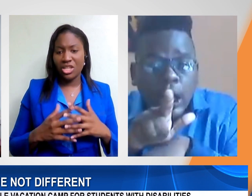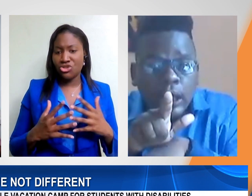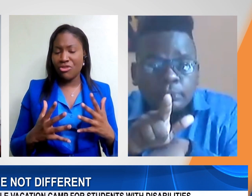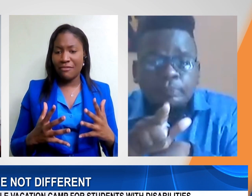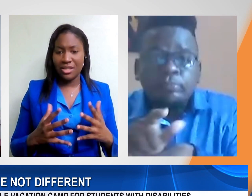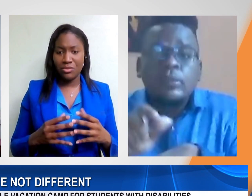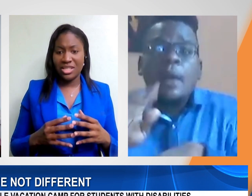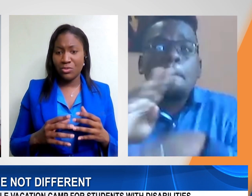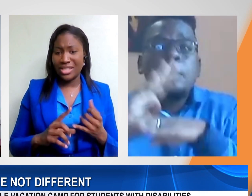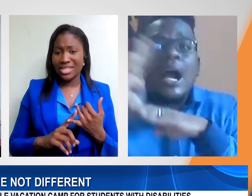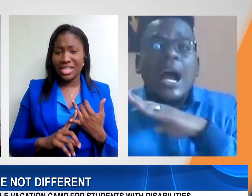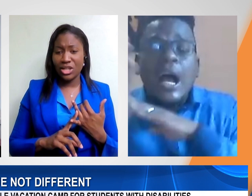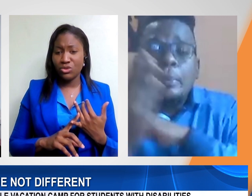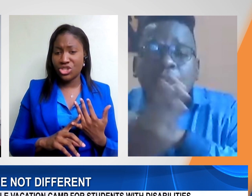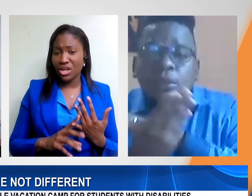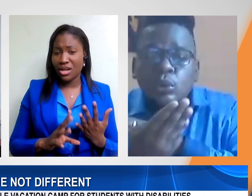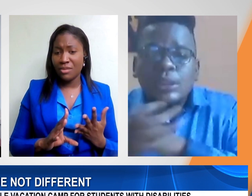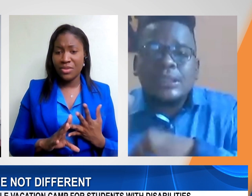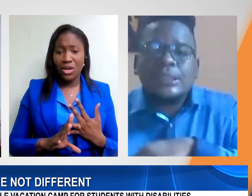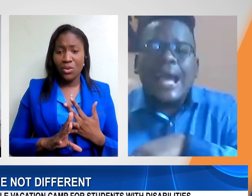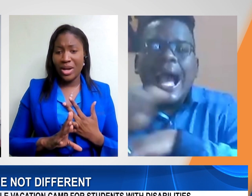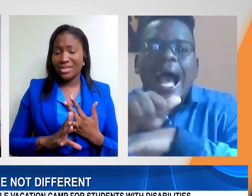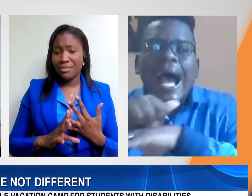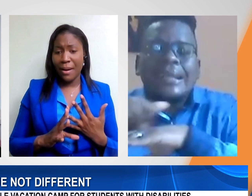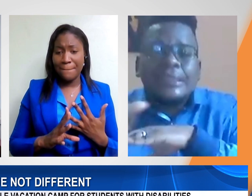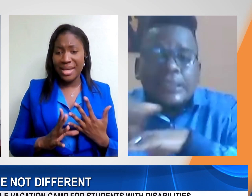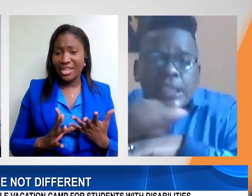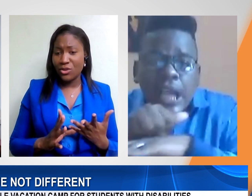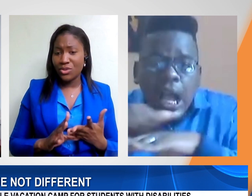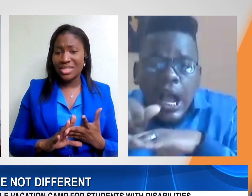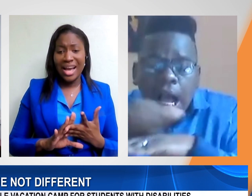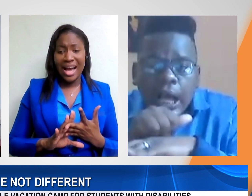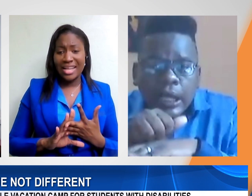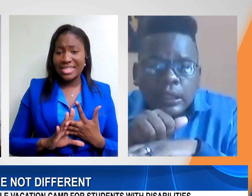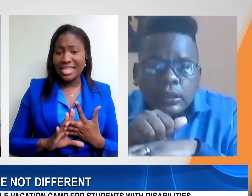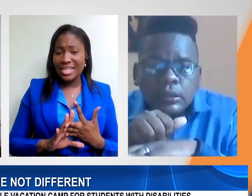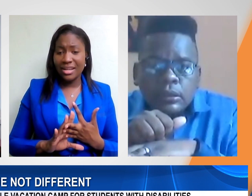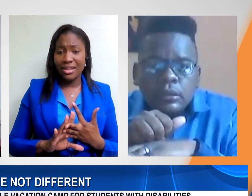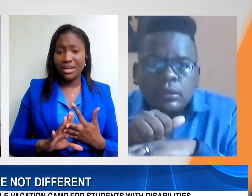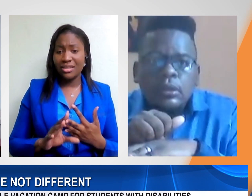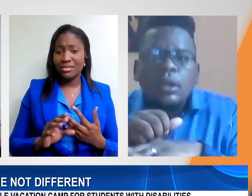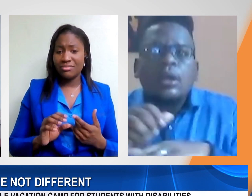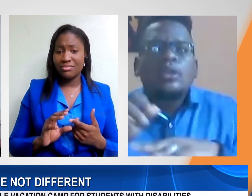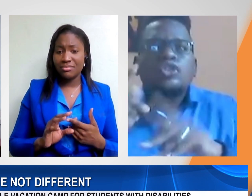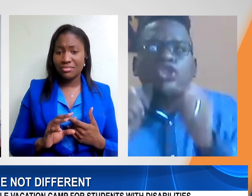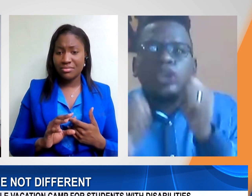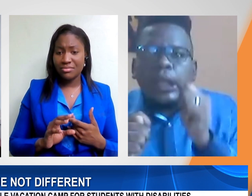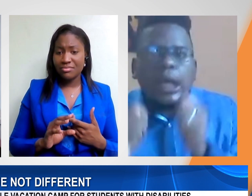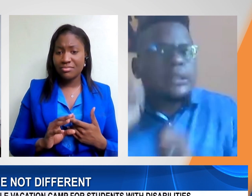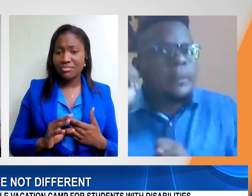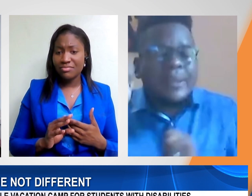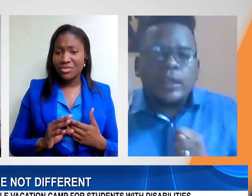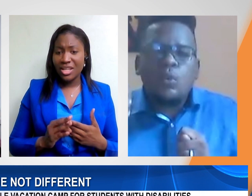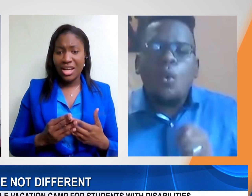we did a lot of traveling. We went to St. Lucia, we went to Barbados, Antigua,